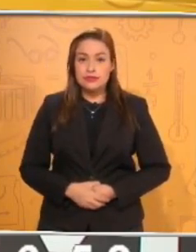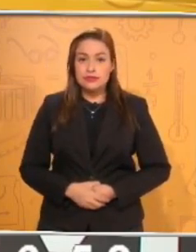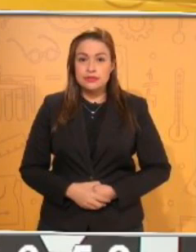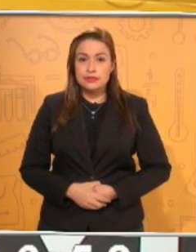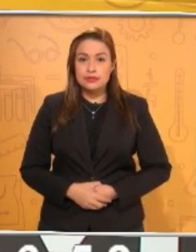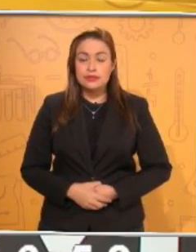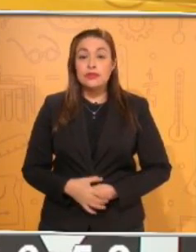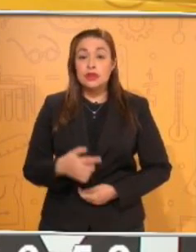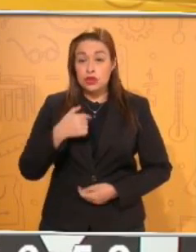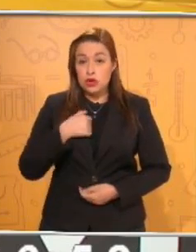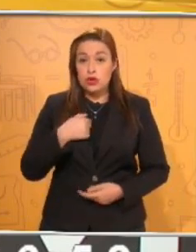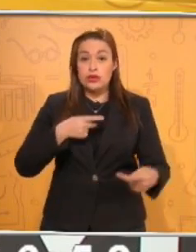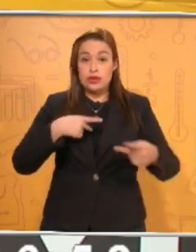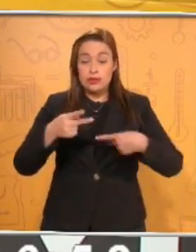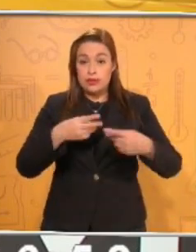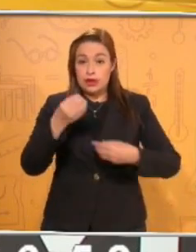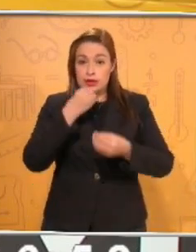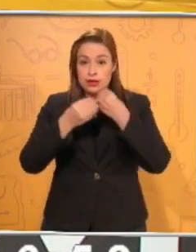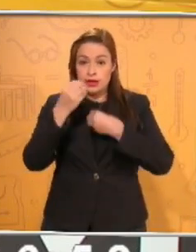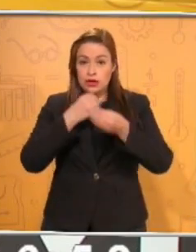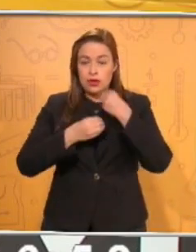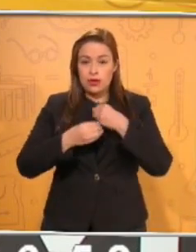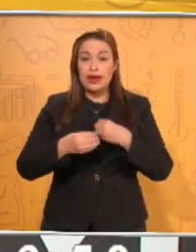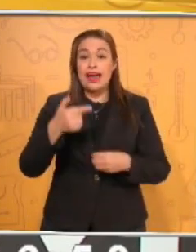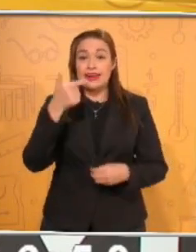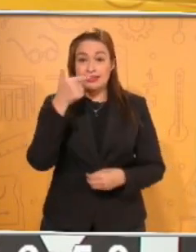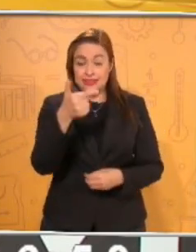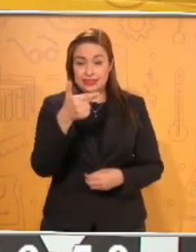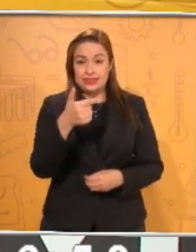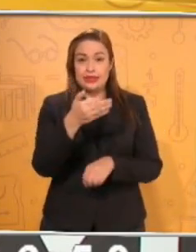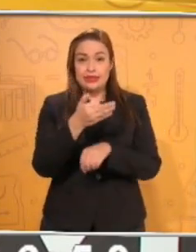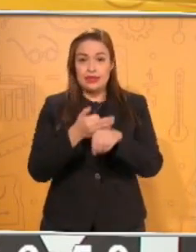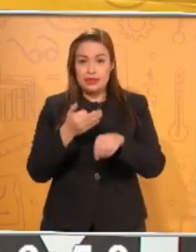I was cooking yesterday at 7 o'clock.